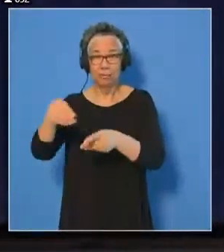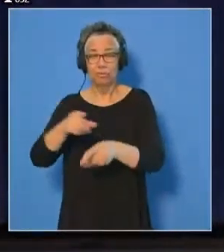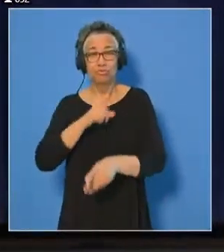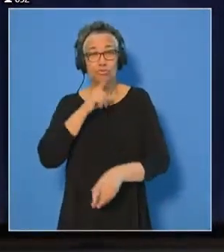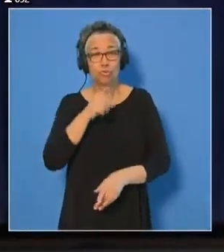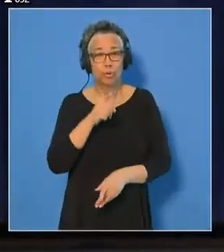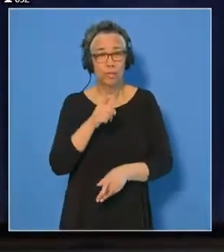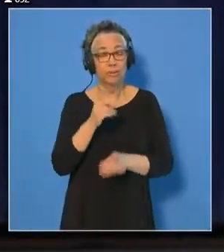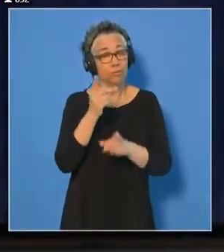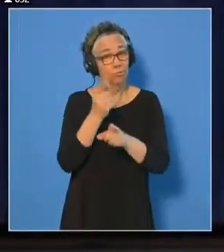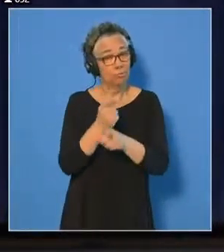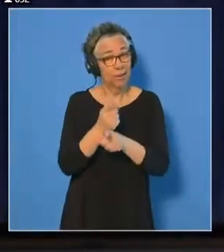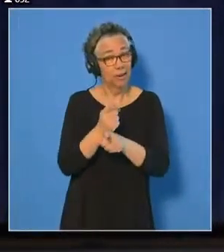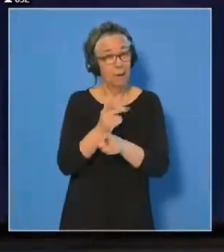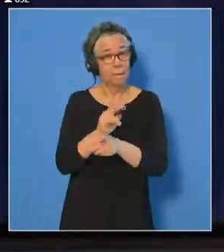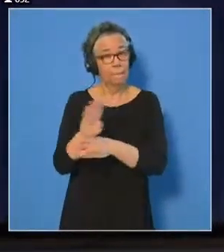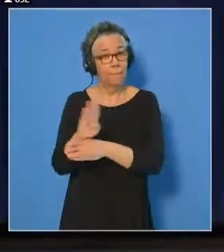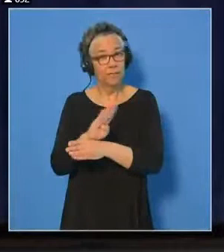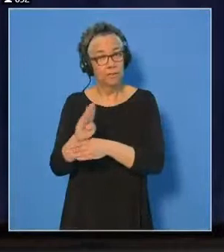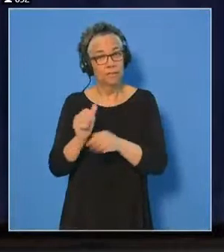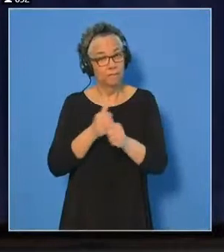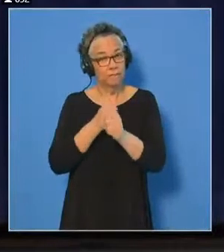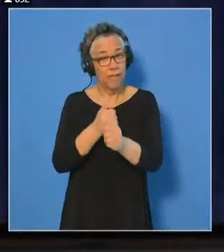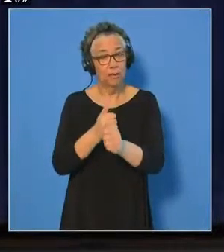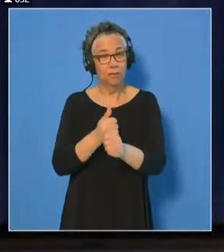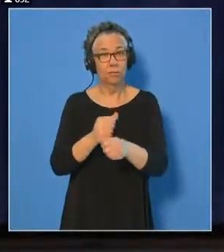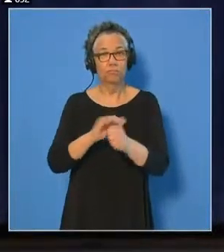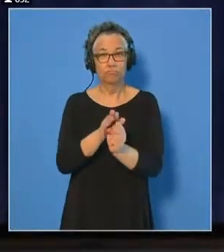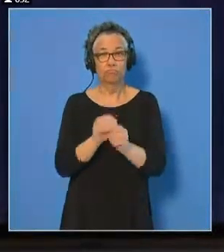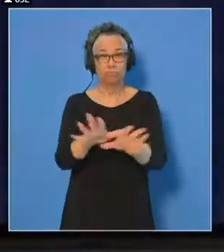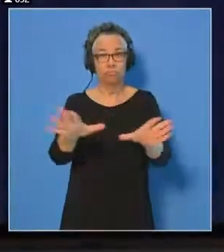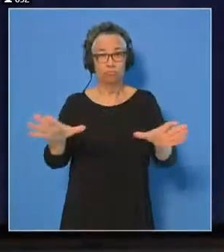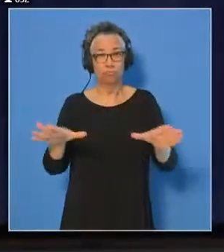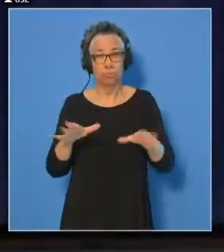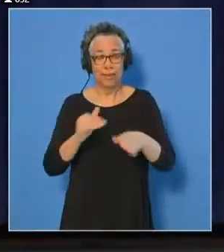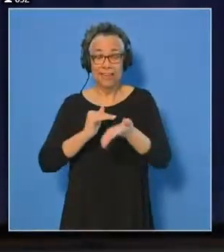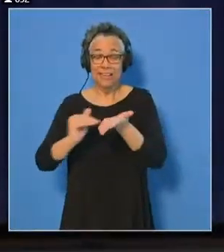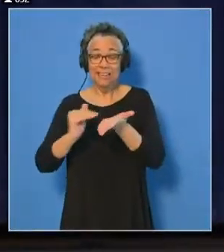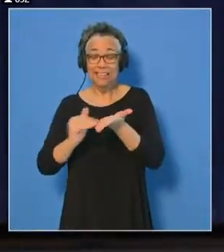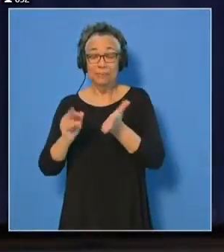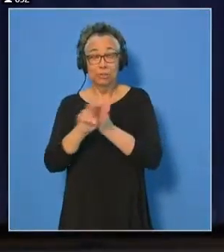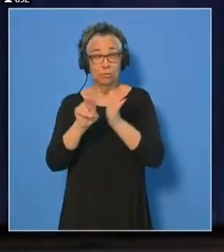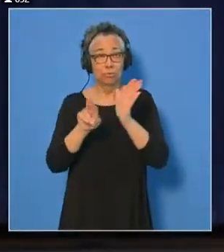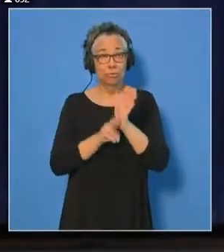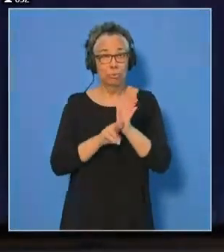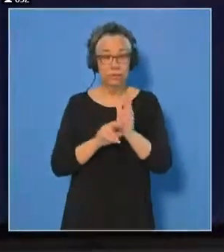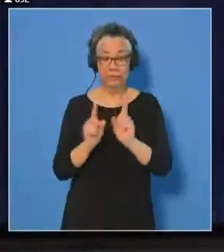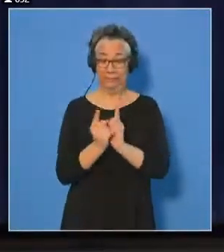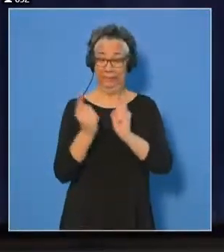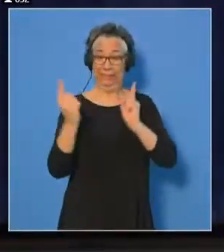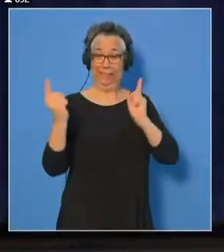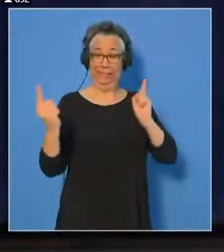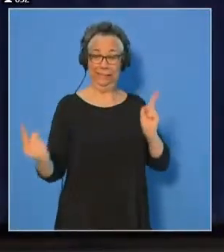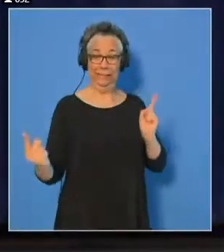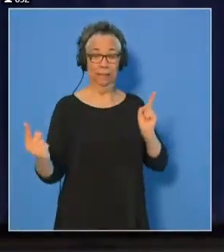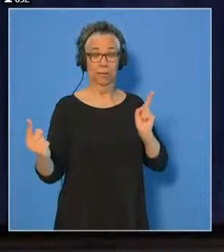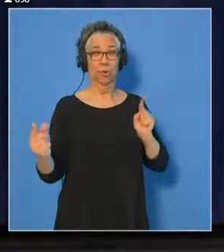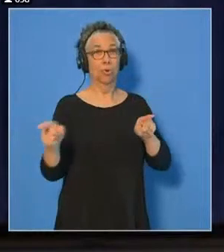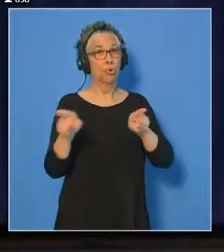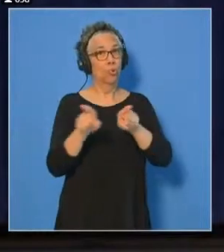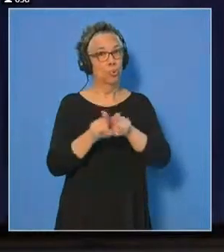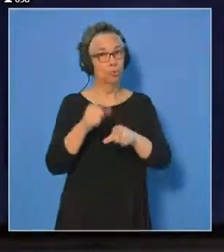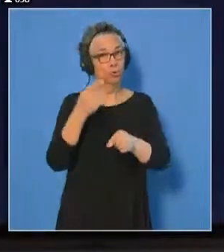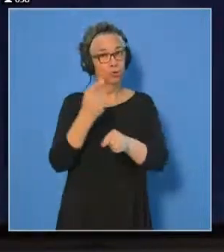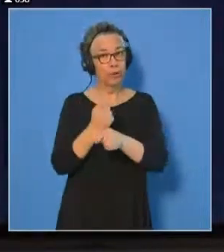island comply with the COVID-19 exemption regulations, such as social distancing and correct